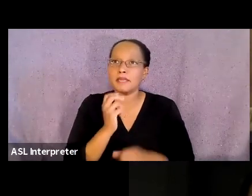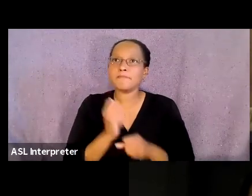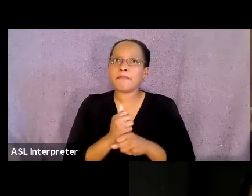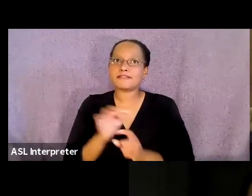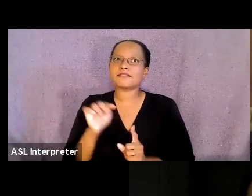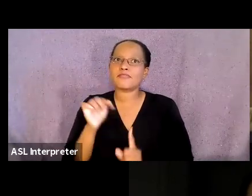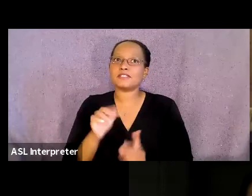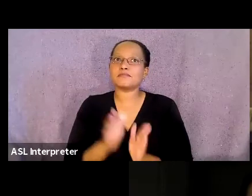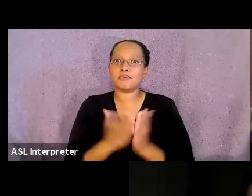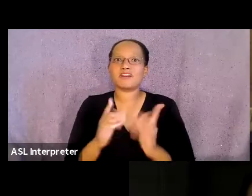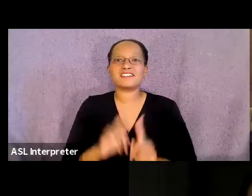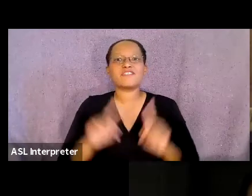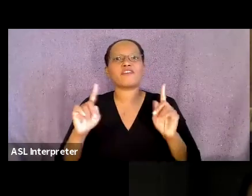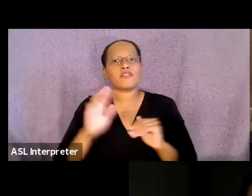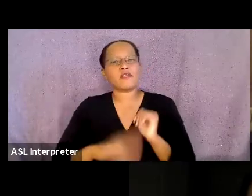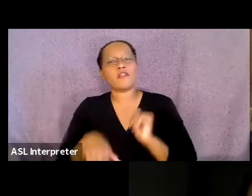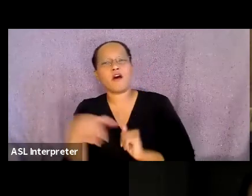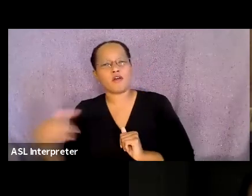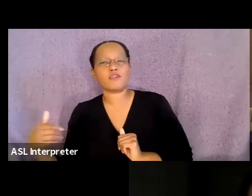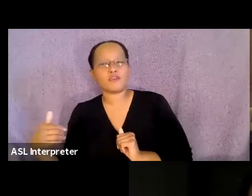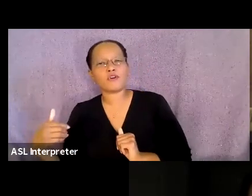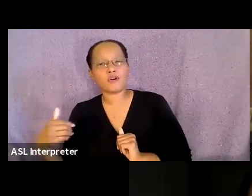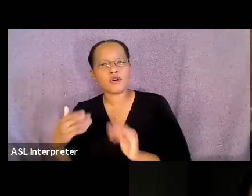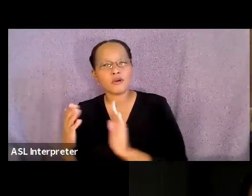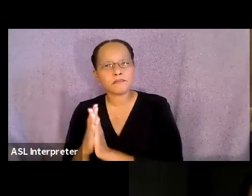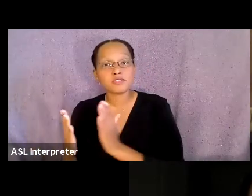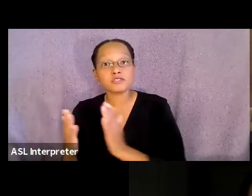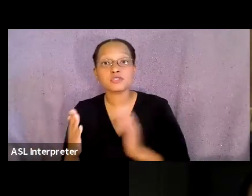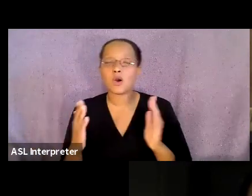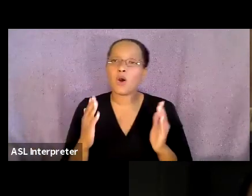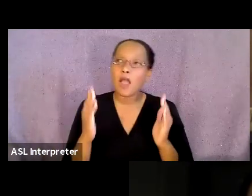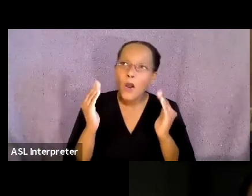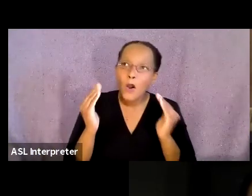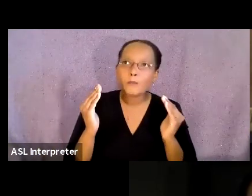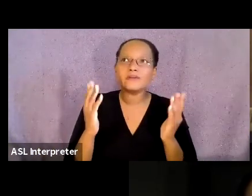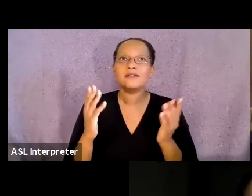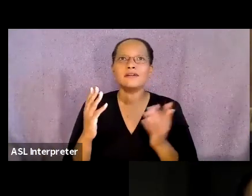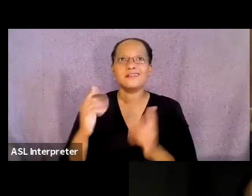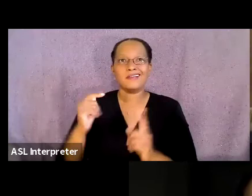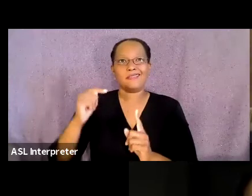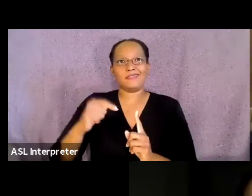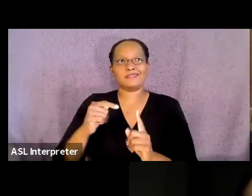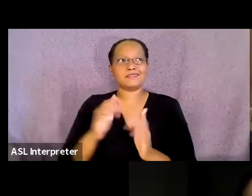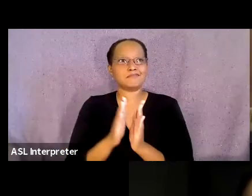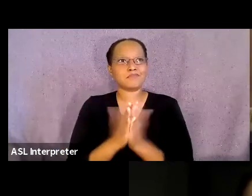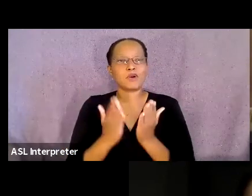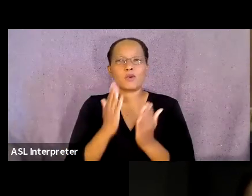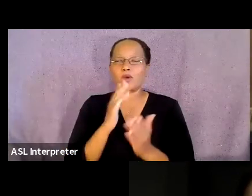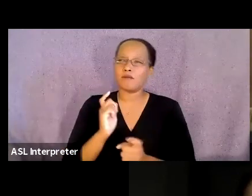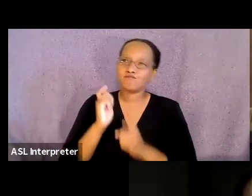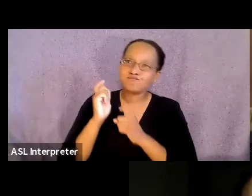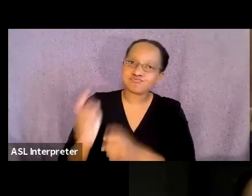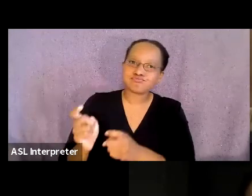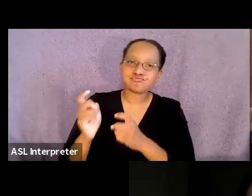books. So hopefully this is one contribution to this growing body of work by disabled